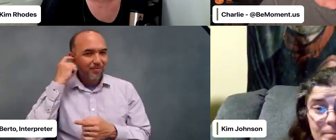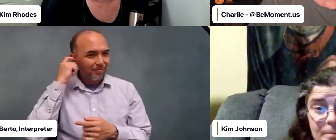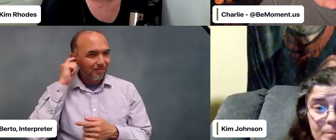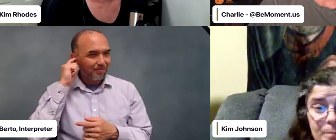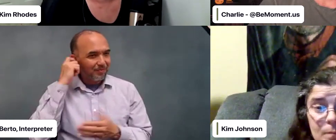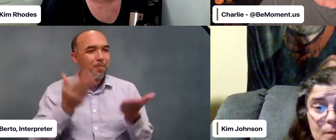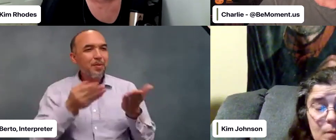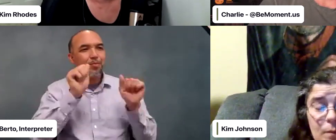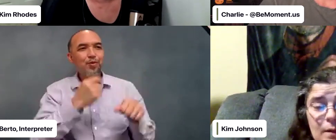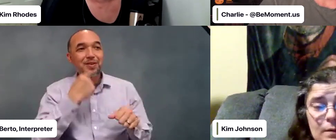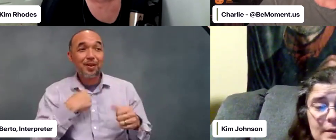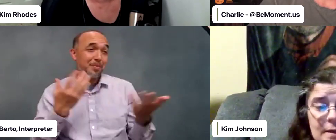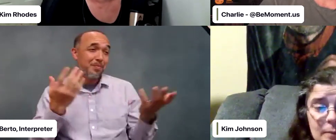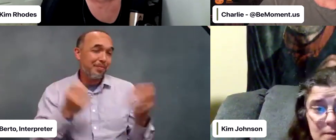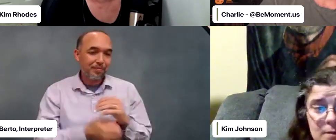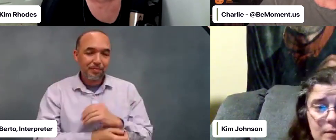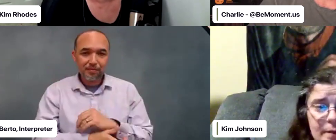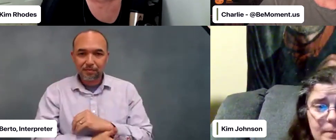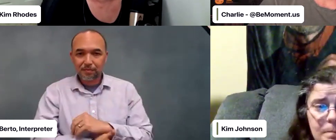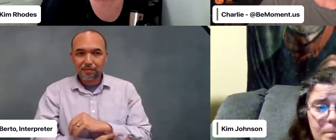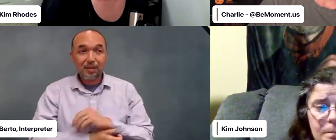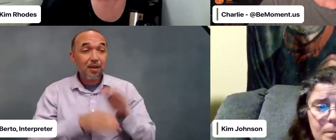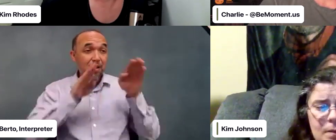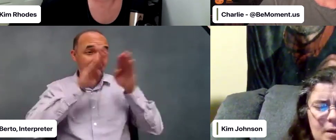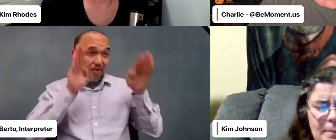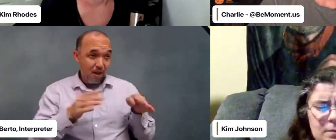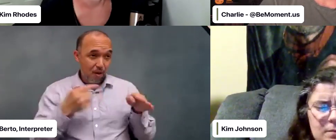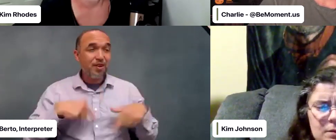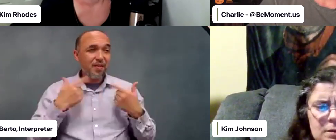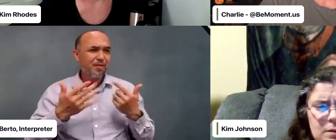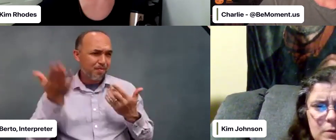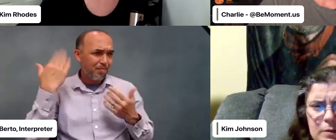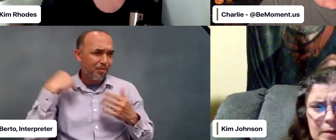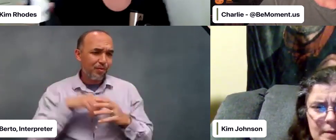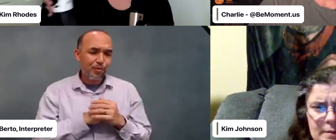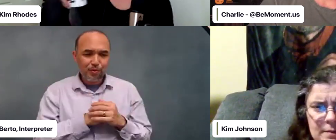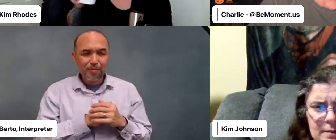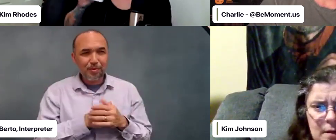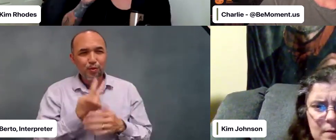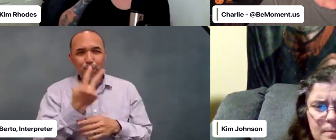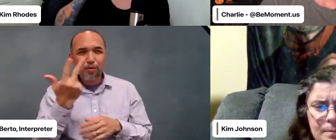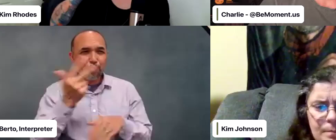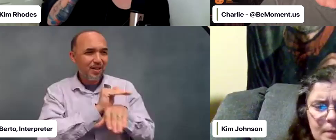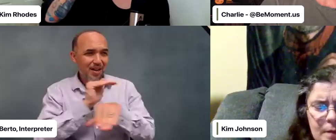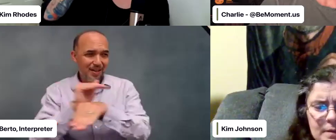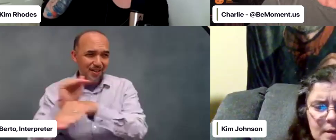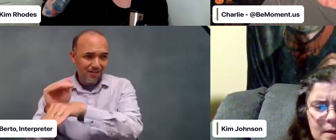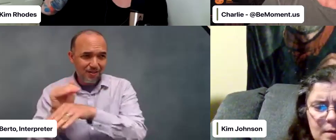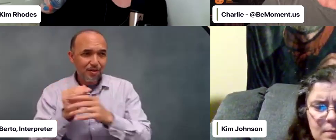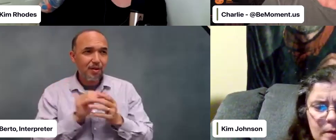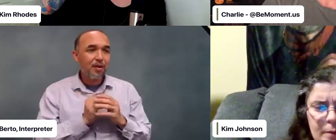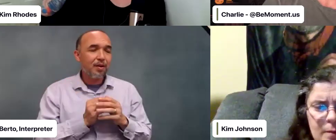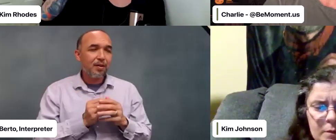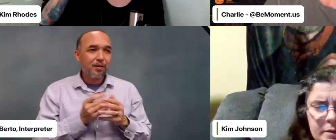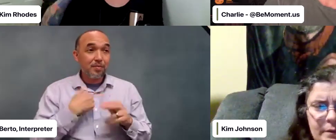idea. This house we used to live in, it happened 2 or 3 nights. I was sitting